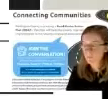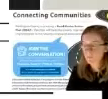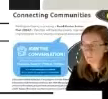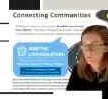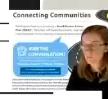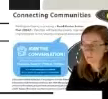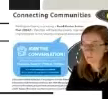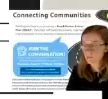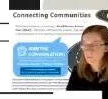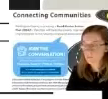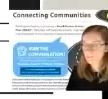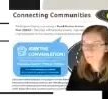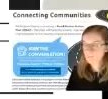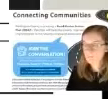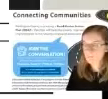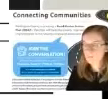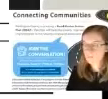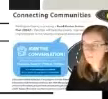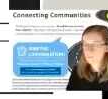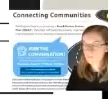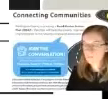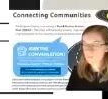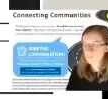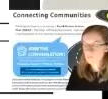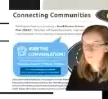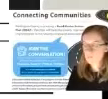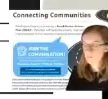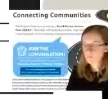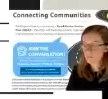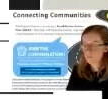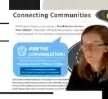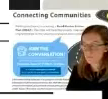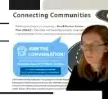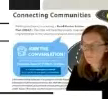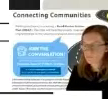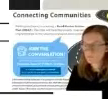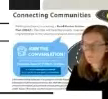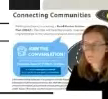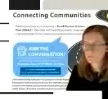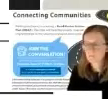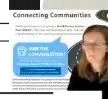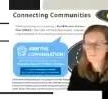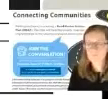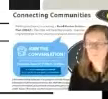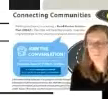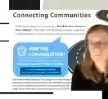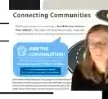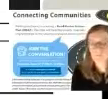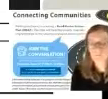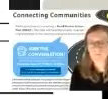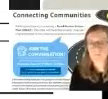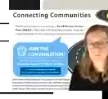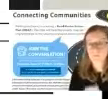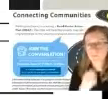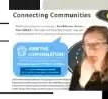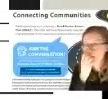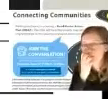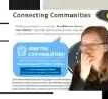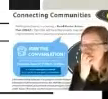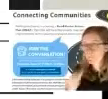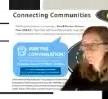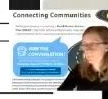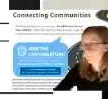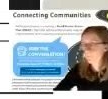the actual problem in terms of diversion away from the Highway 46 or Wellington Road 46 corridor.